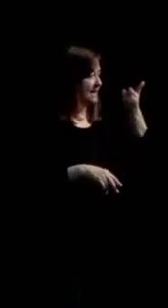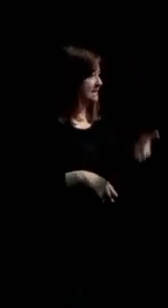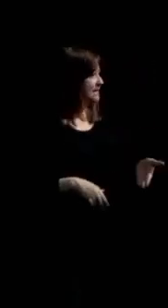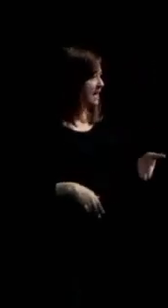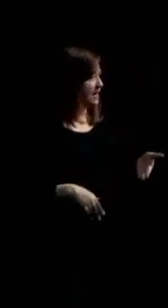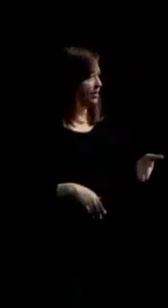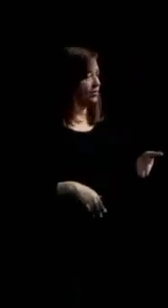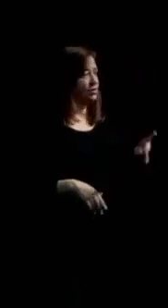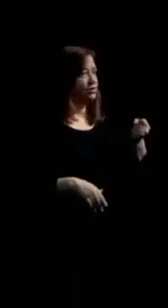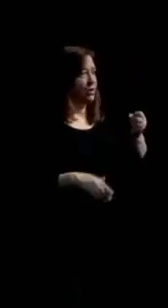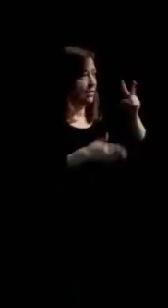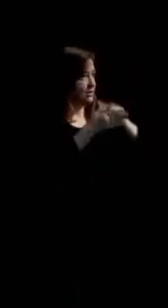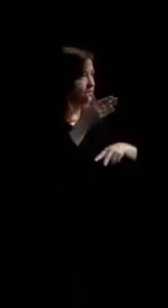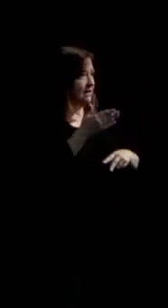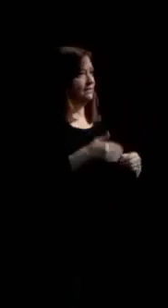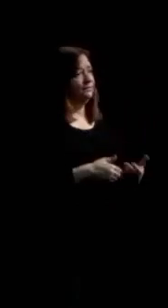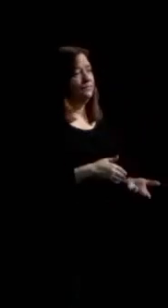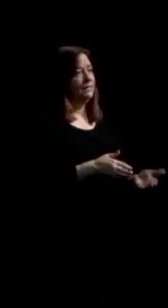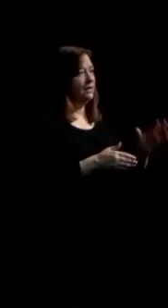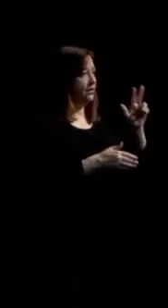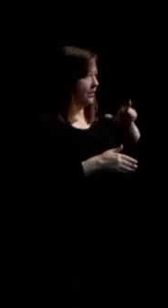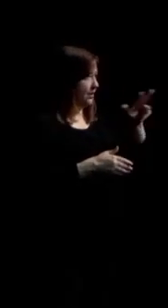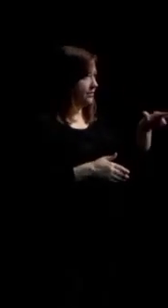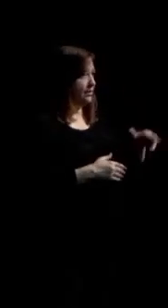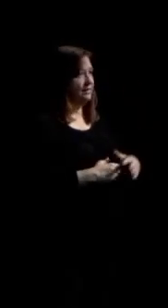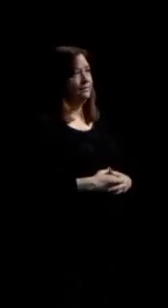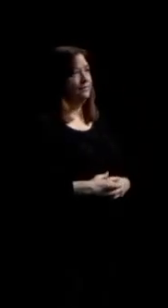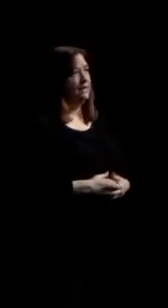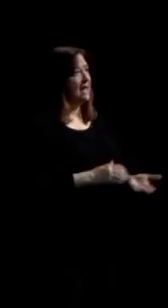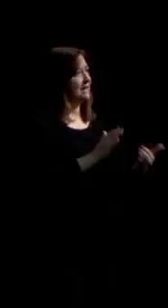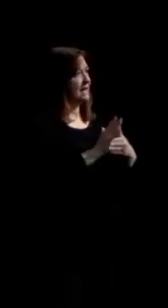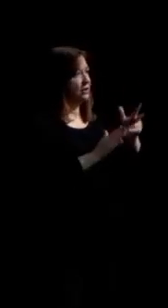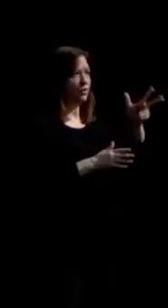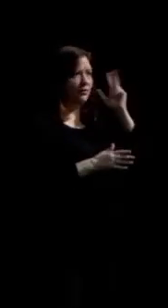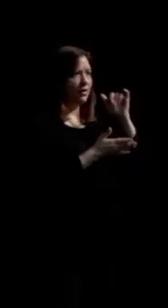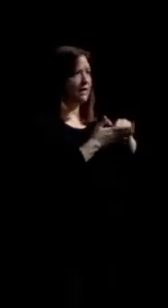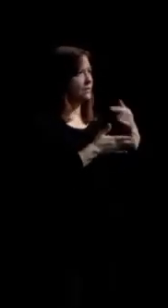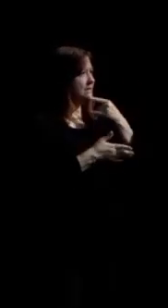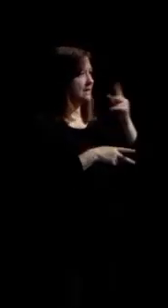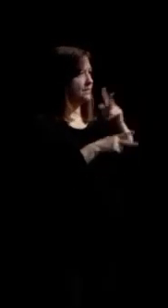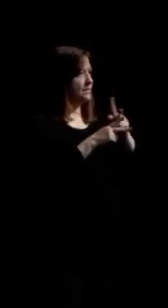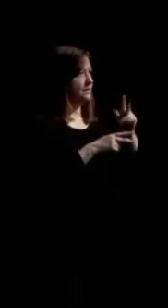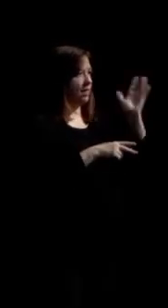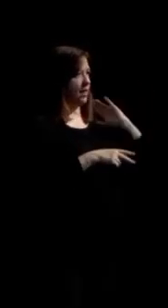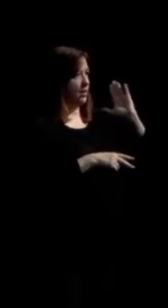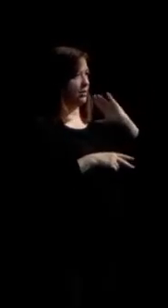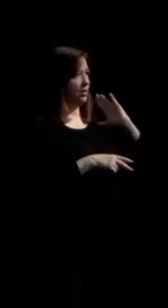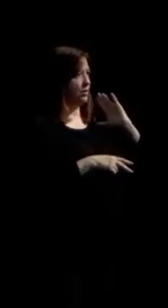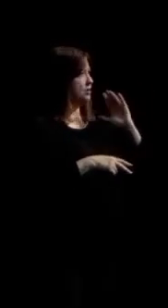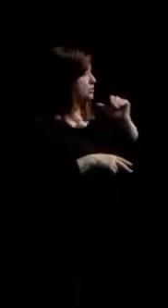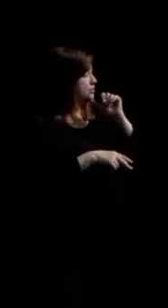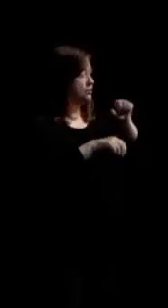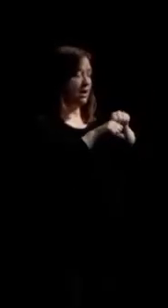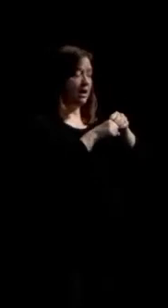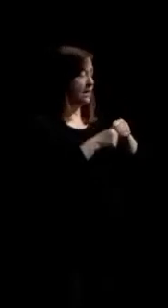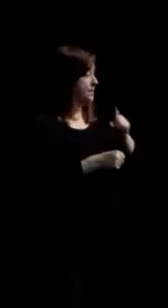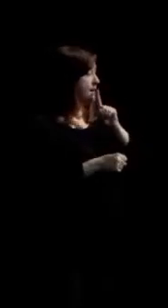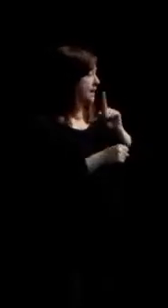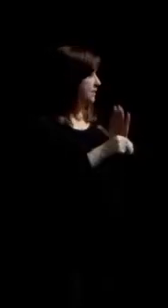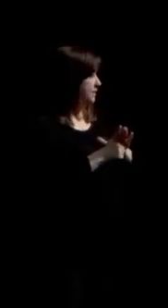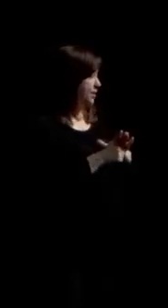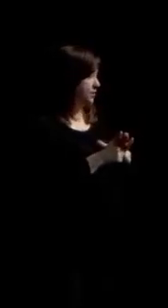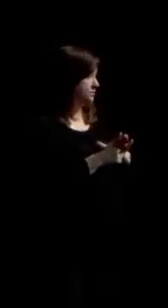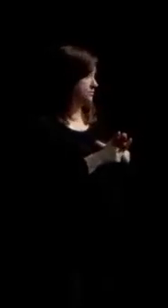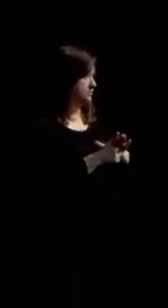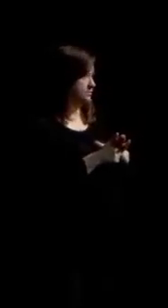there. So let's read it. Verse 33. Again, you have heard that it was said to the people long ago, do not